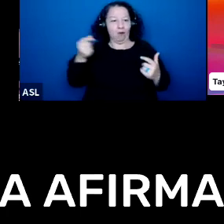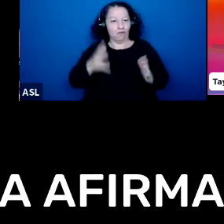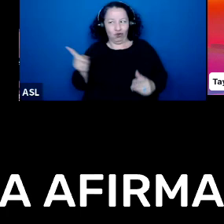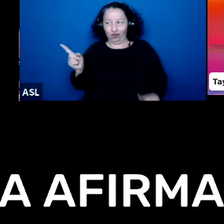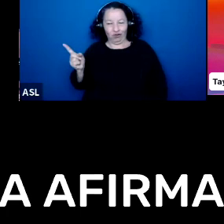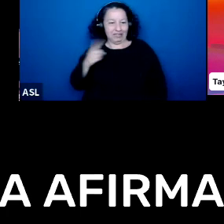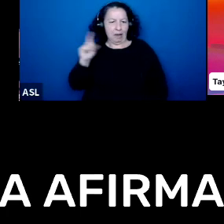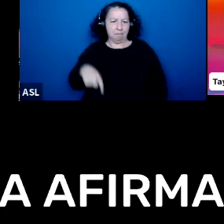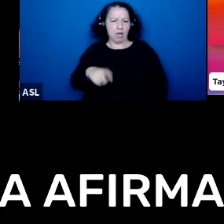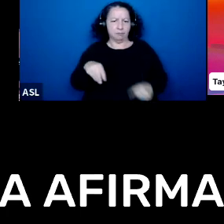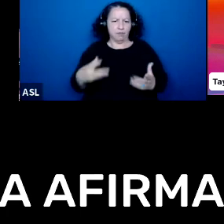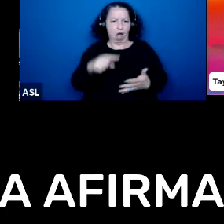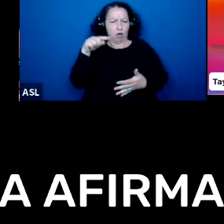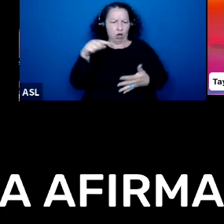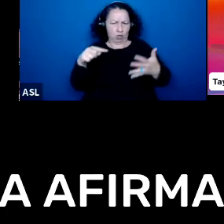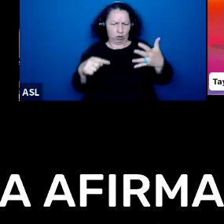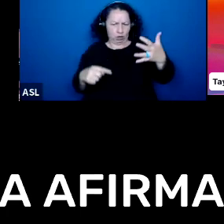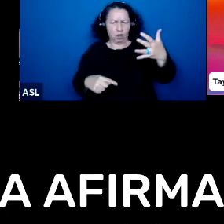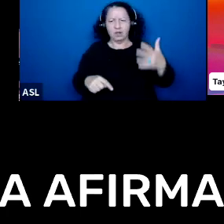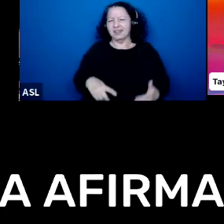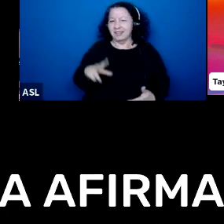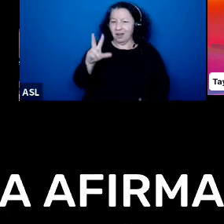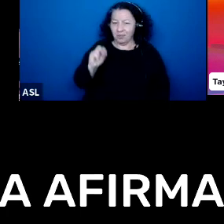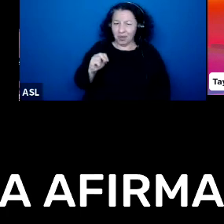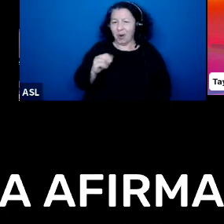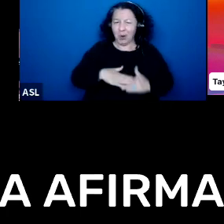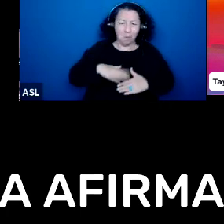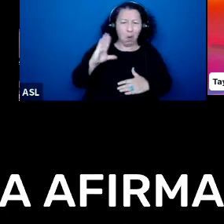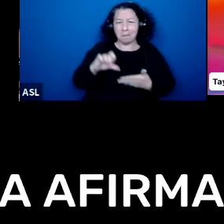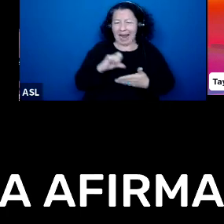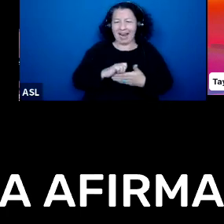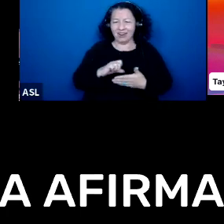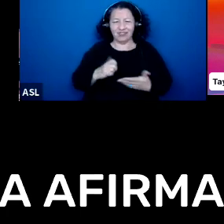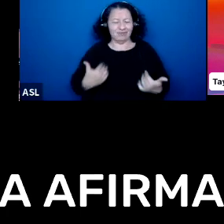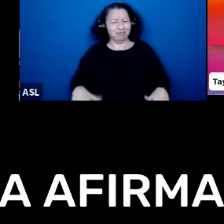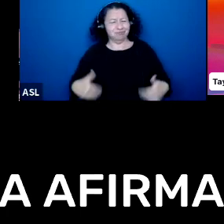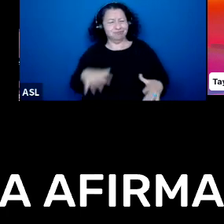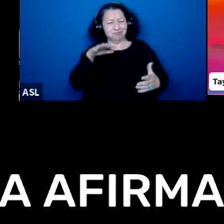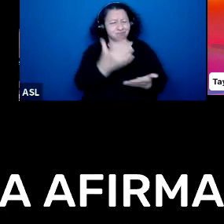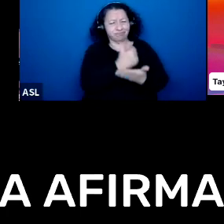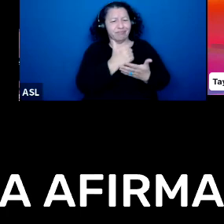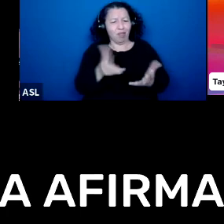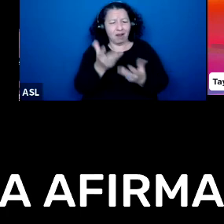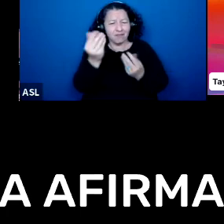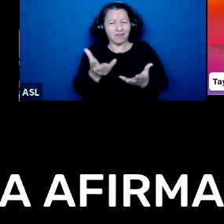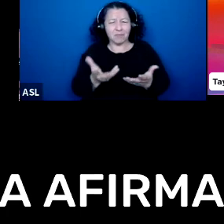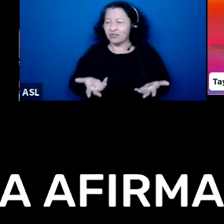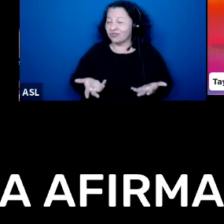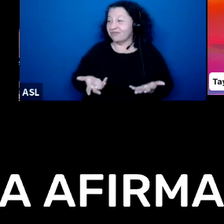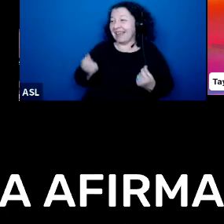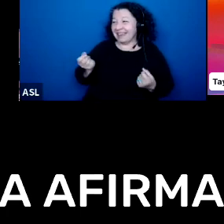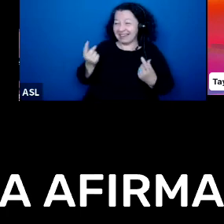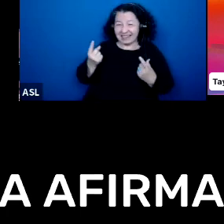it and saying that we need to have 30 plus pages in here to be able to capture a lot of